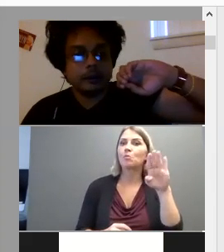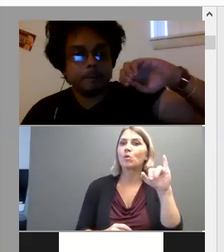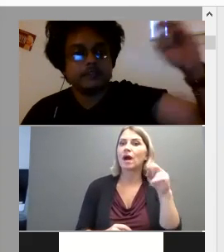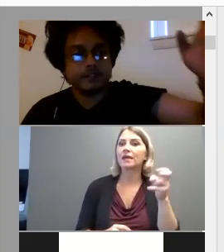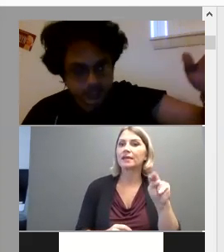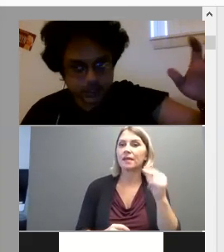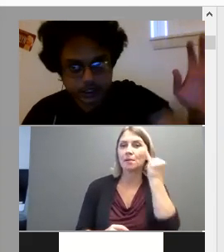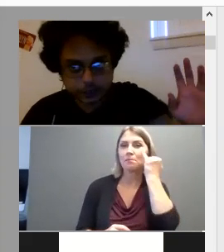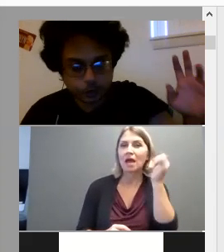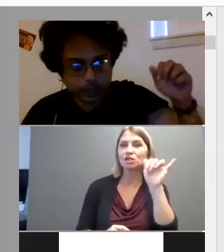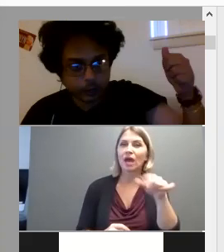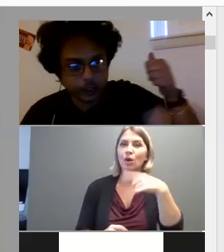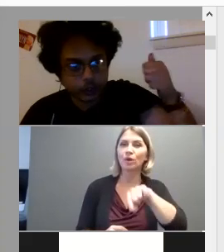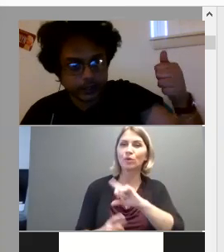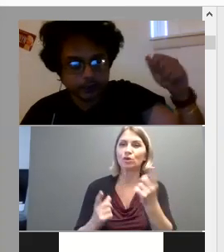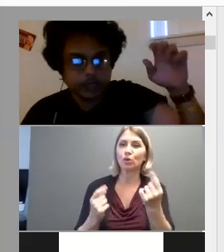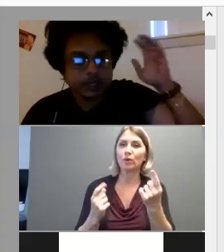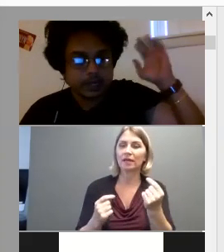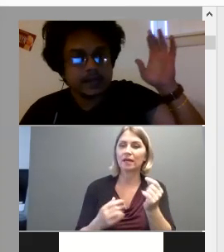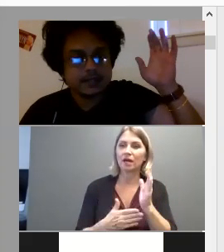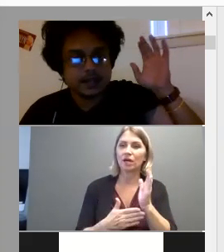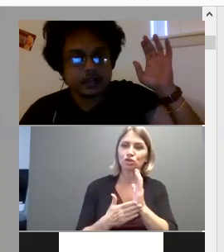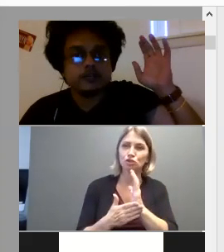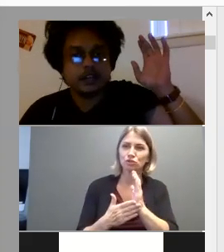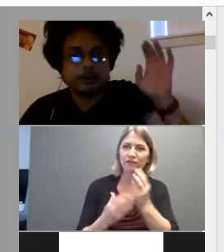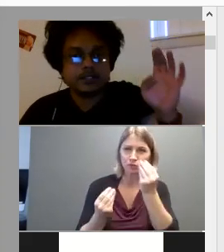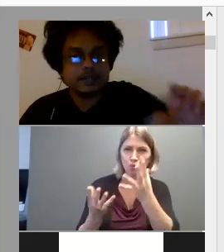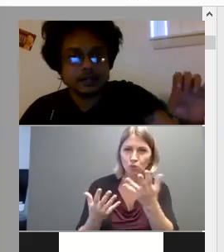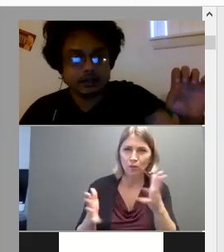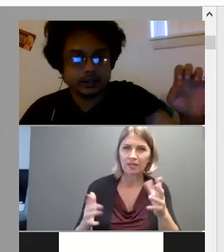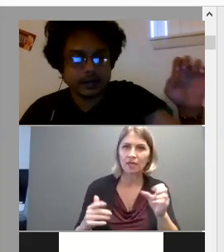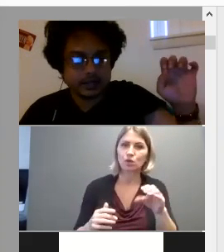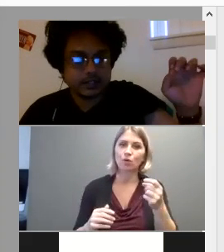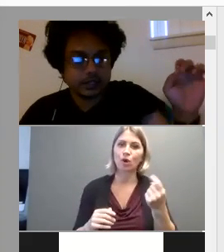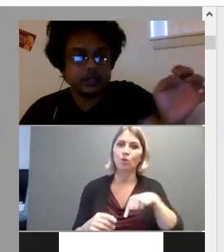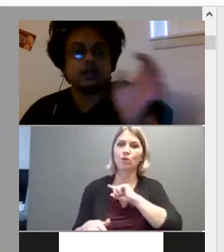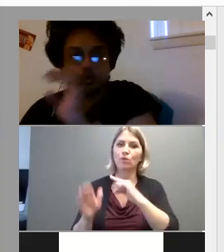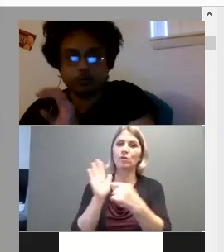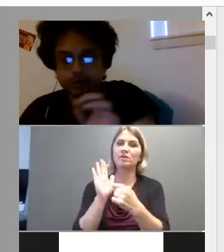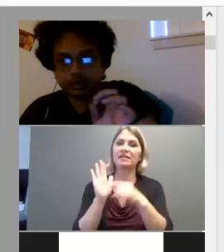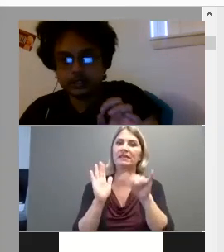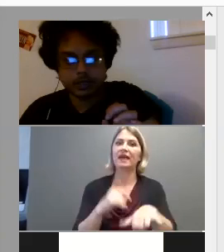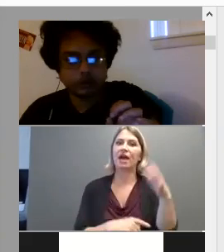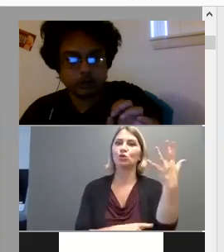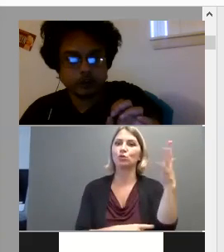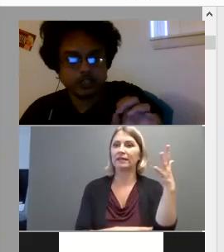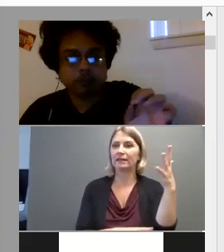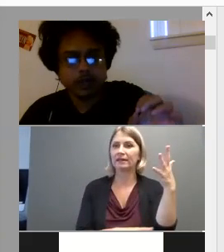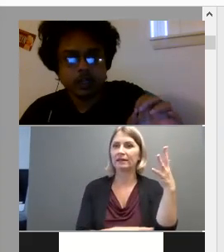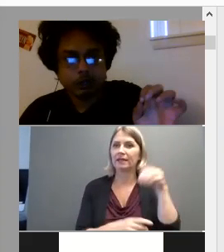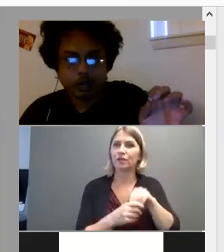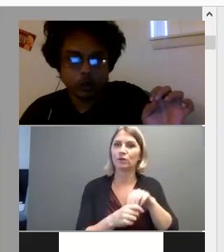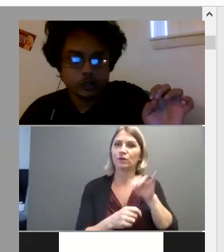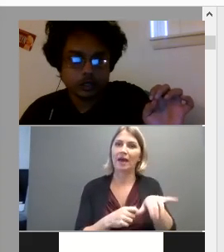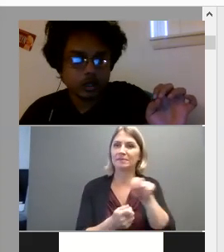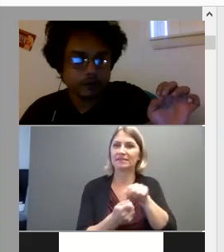of a breadth first search, if you know about it already. In that scenario, we are representing that this tree into this particular formation,